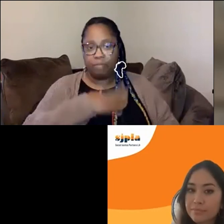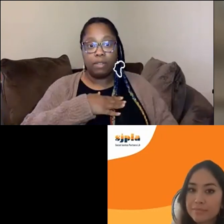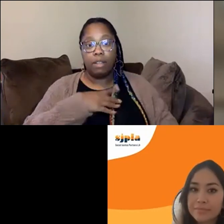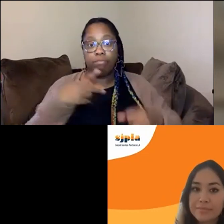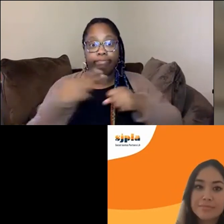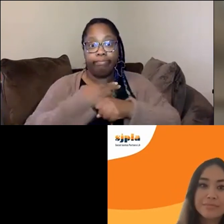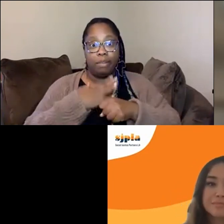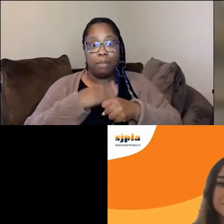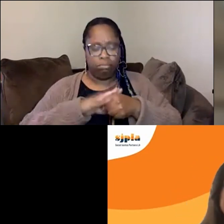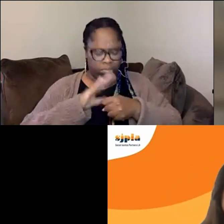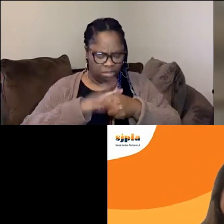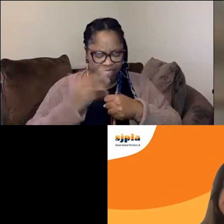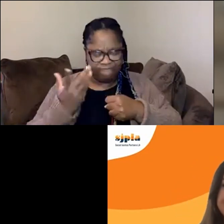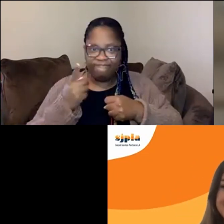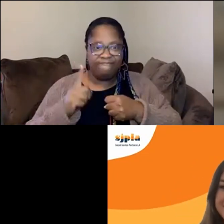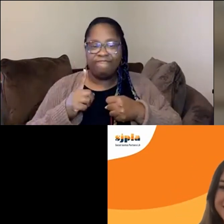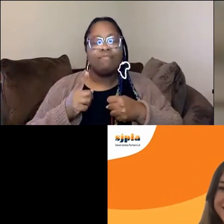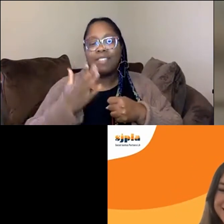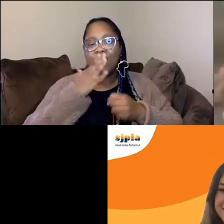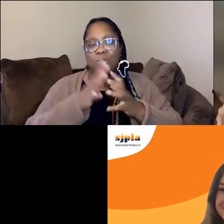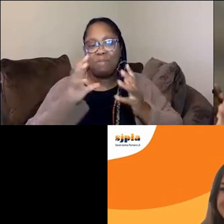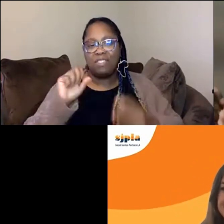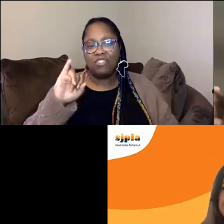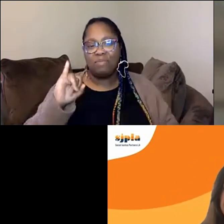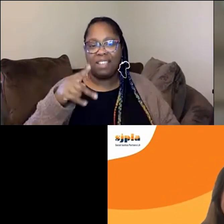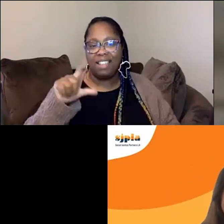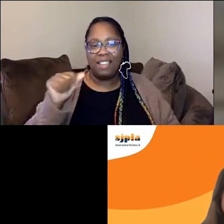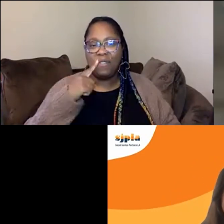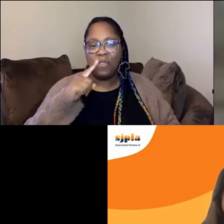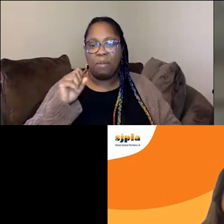get cut. Thank you so much, SJPLA, for this opportunity.